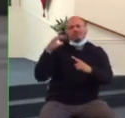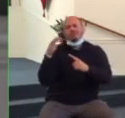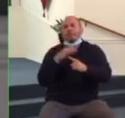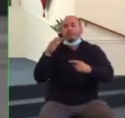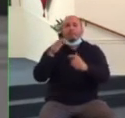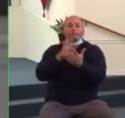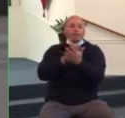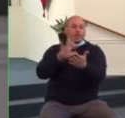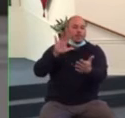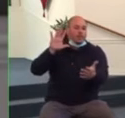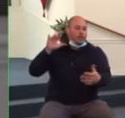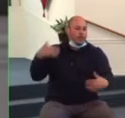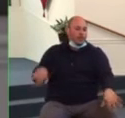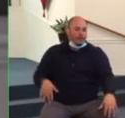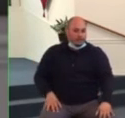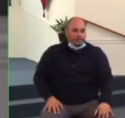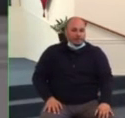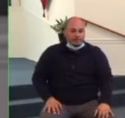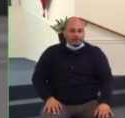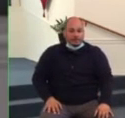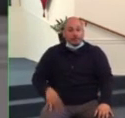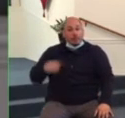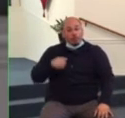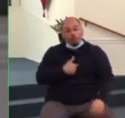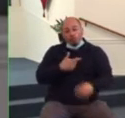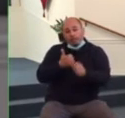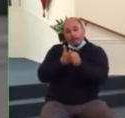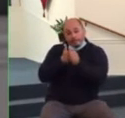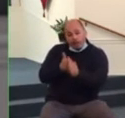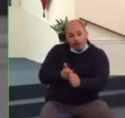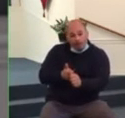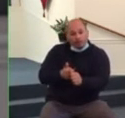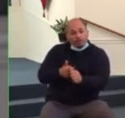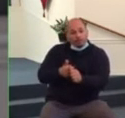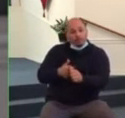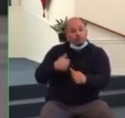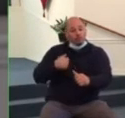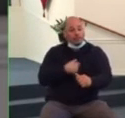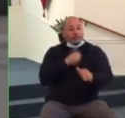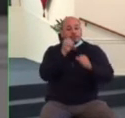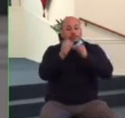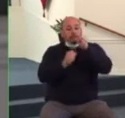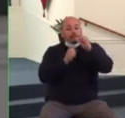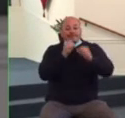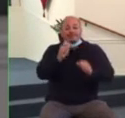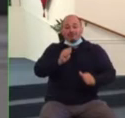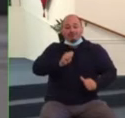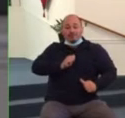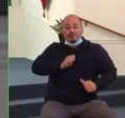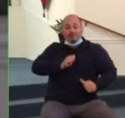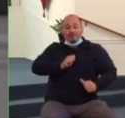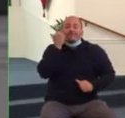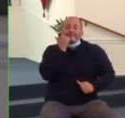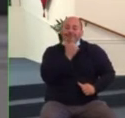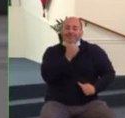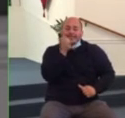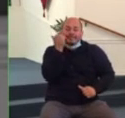we delight in, then when he comes, we will share in his glory forever.